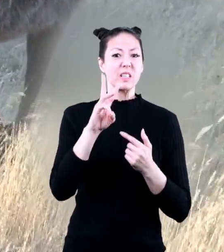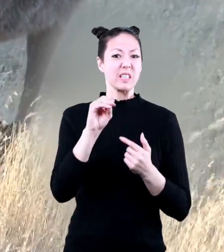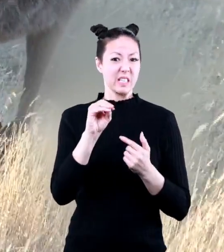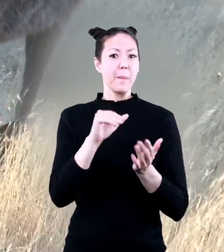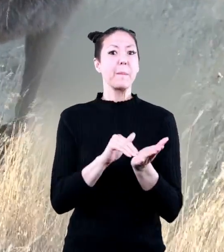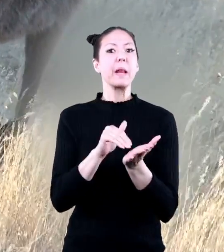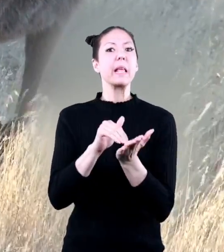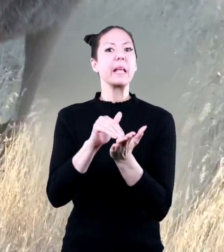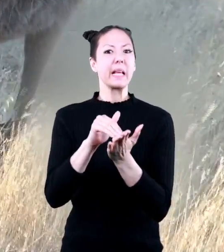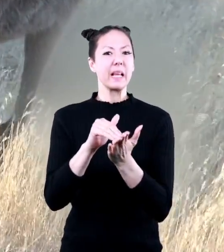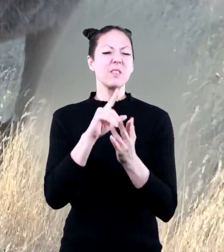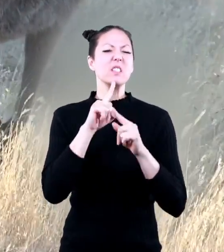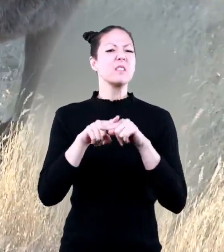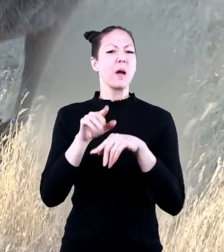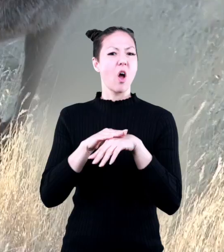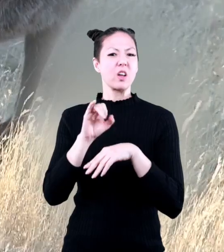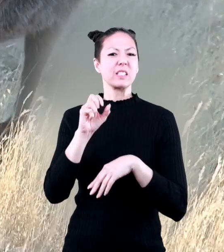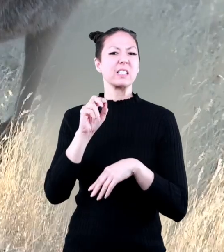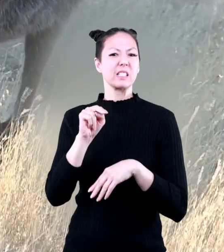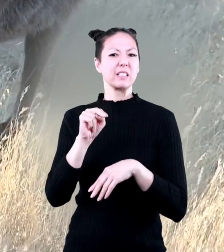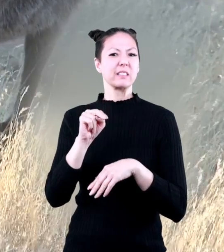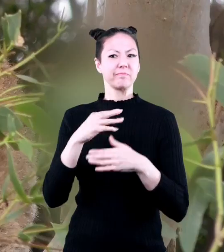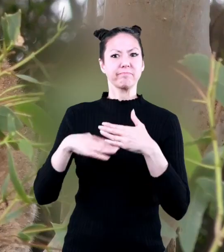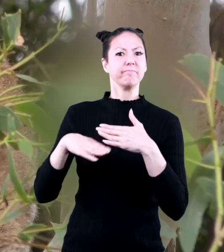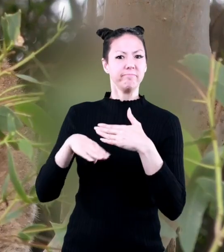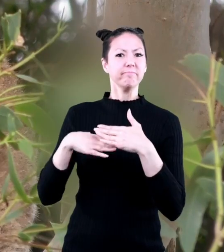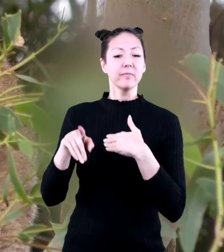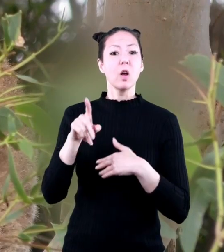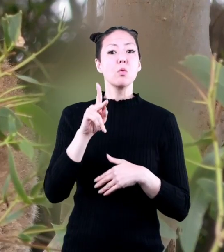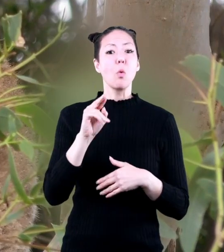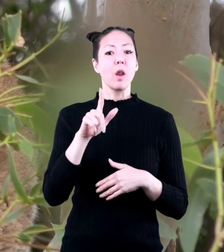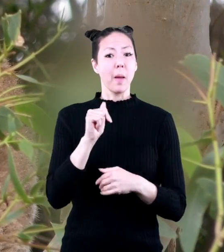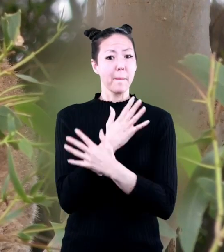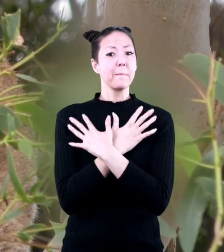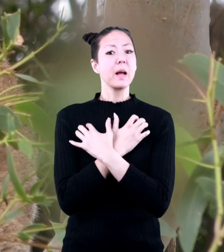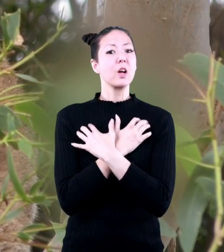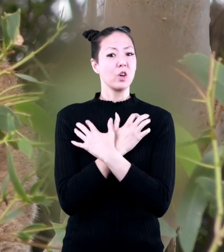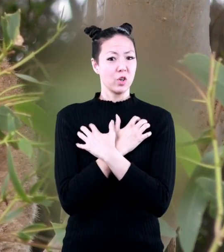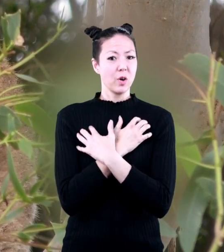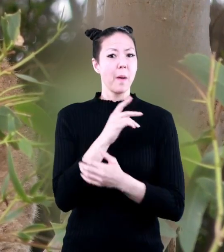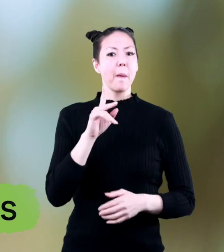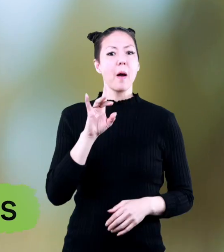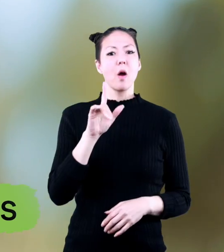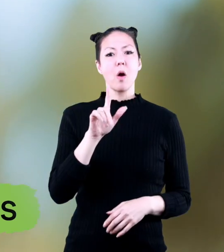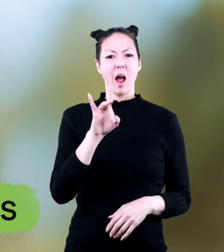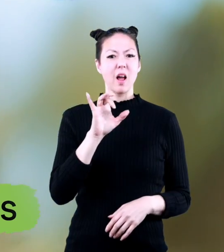and 60 million, all depending on the season. Add in koala bears,